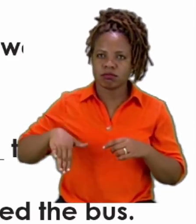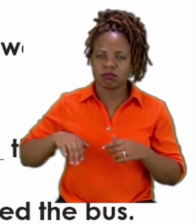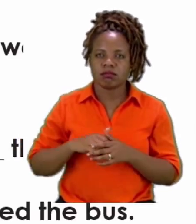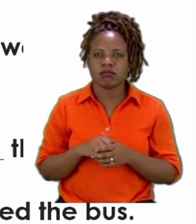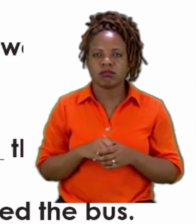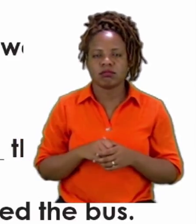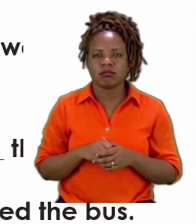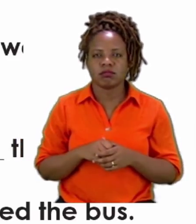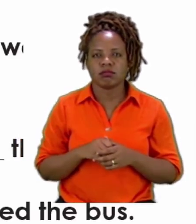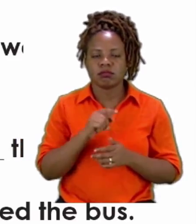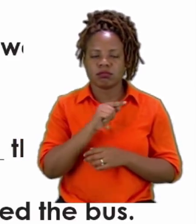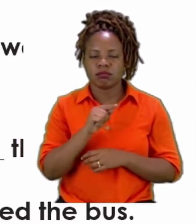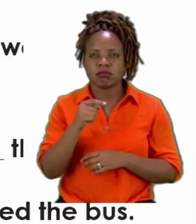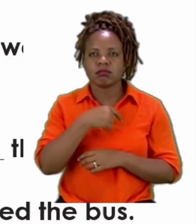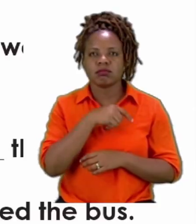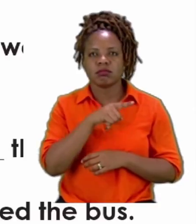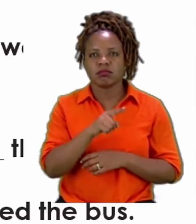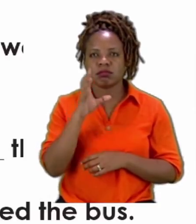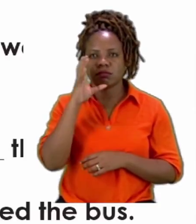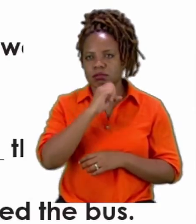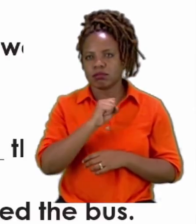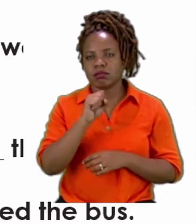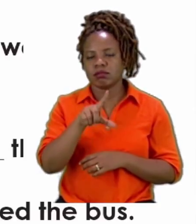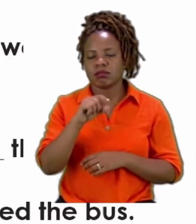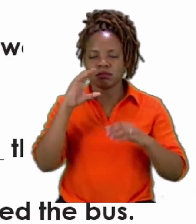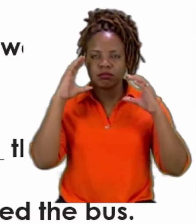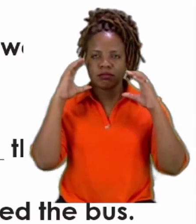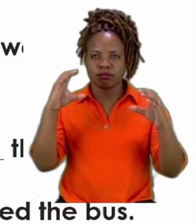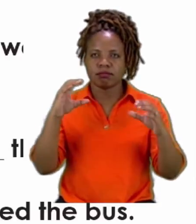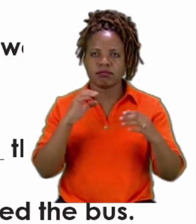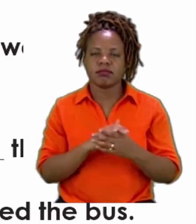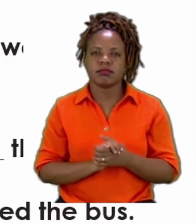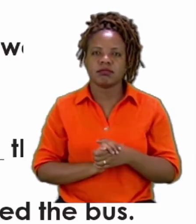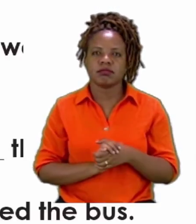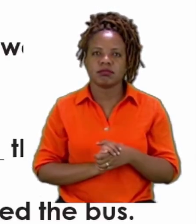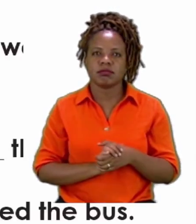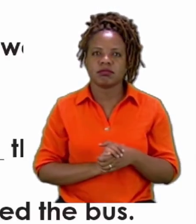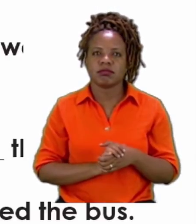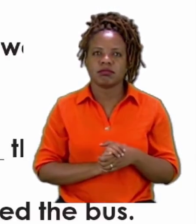late. Dash, she missed the bus.